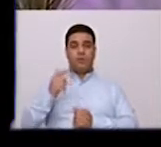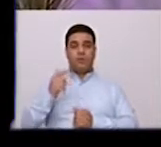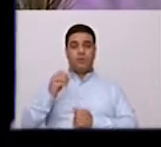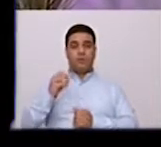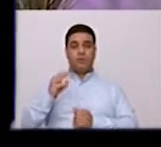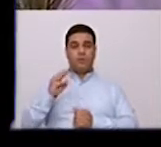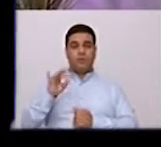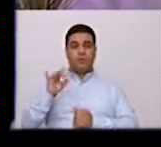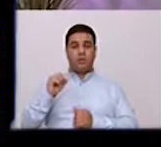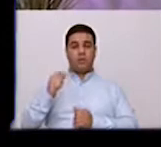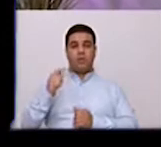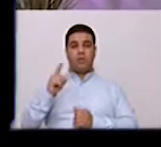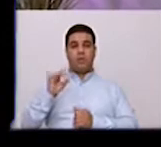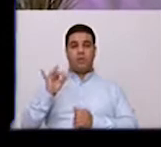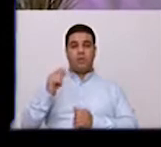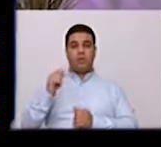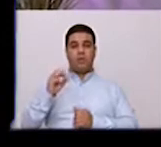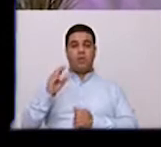getrozigotali